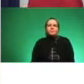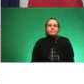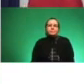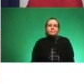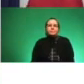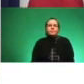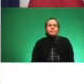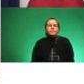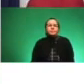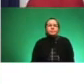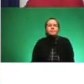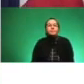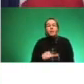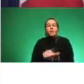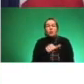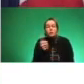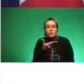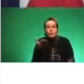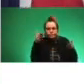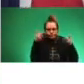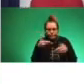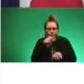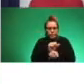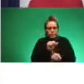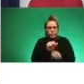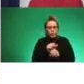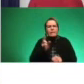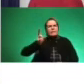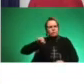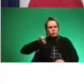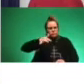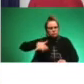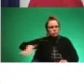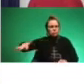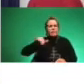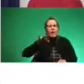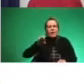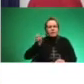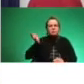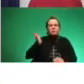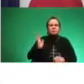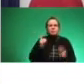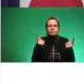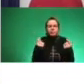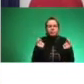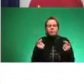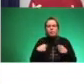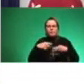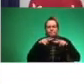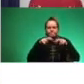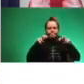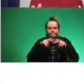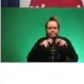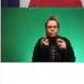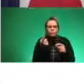Something else that I'm doing with my work, as well as the history of this area and what the ice was doing, is really looking at what it's